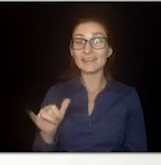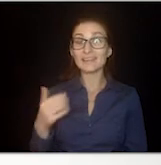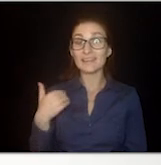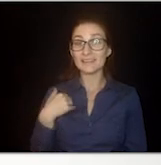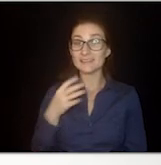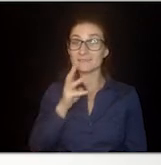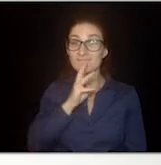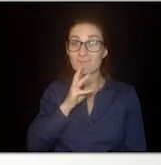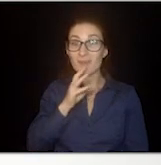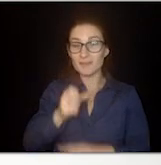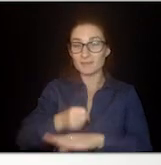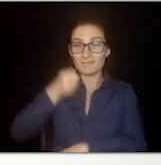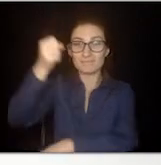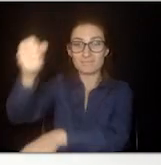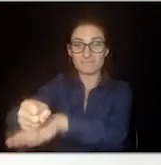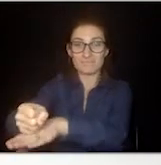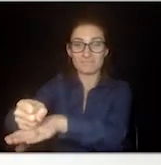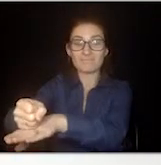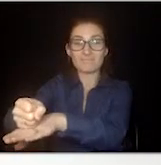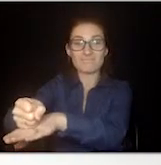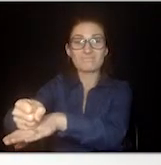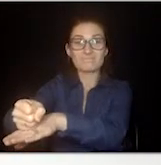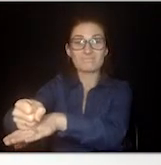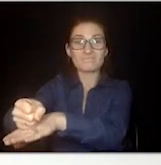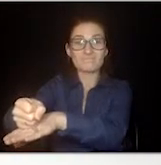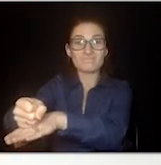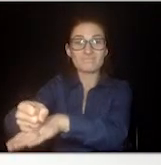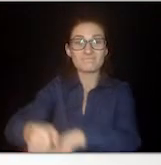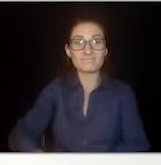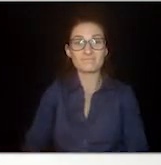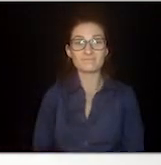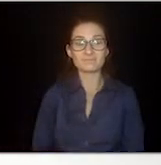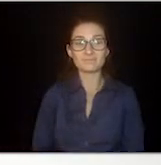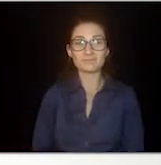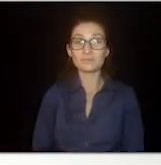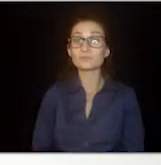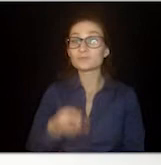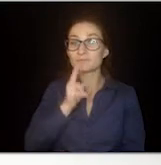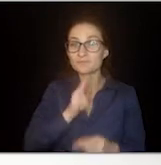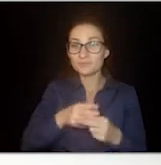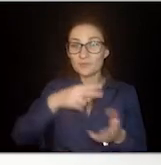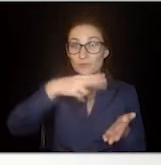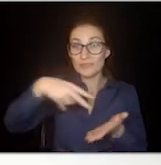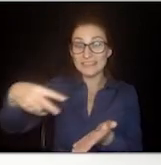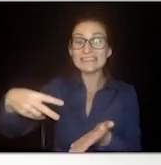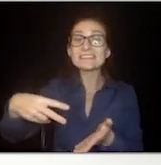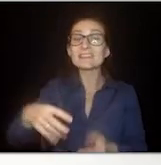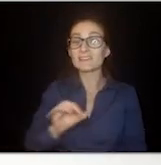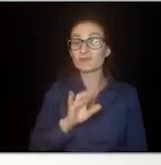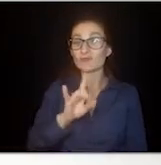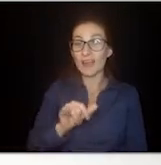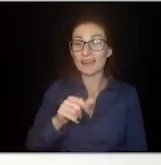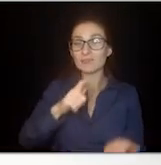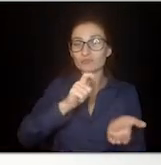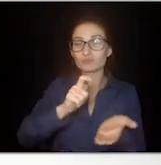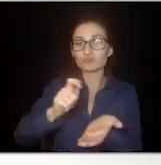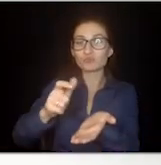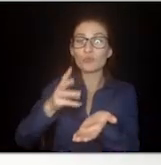Freddie places the bottle of water in the first box as Ms. Prey says, Freddie sprays water in his hand.